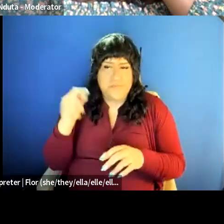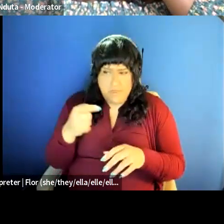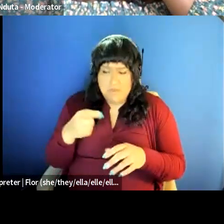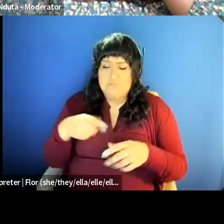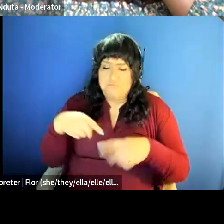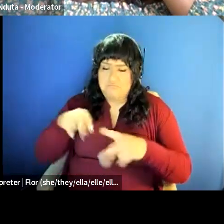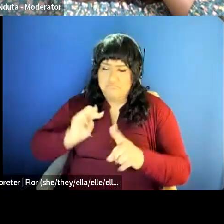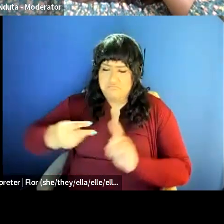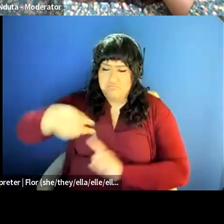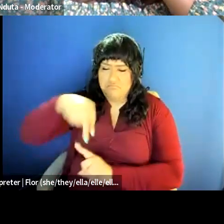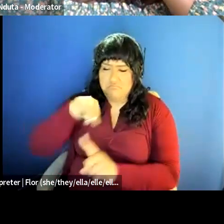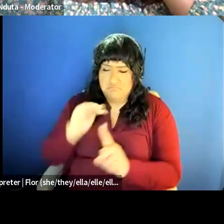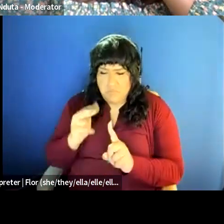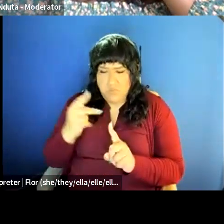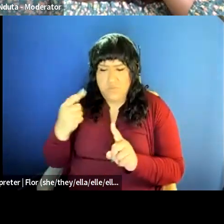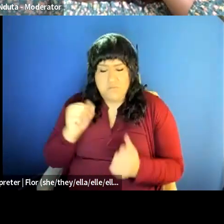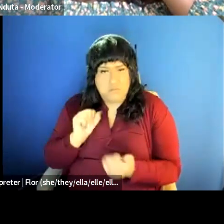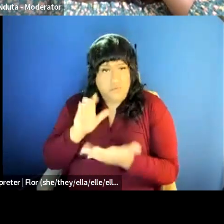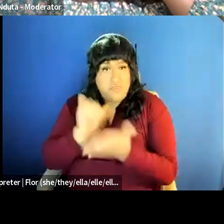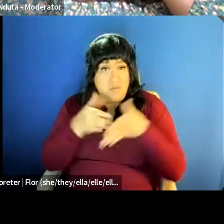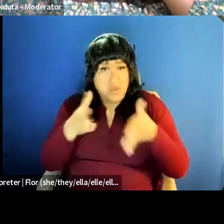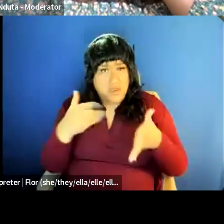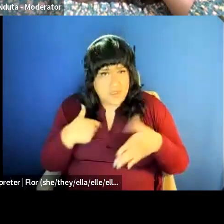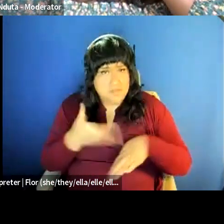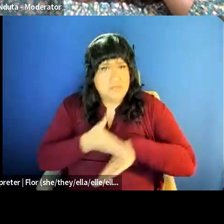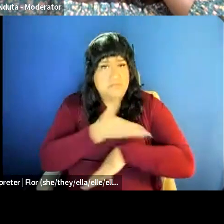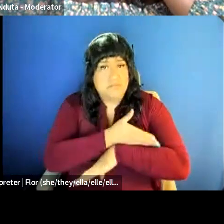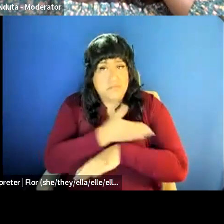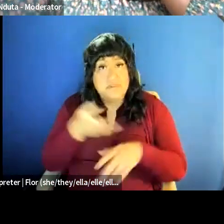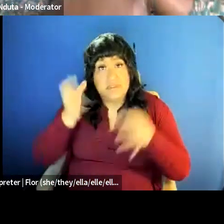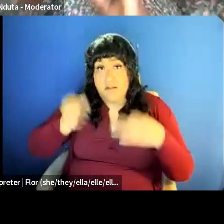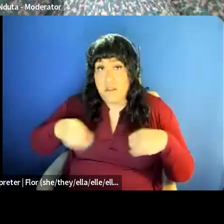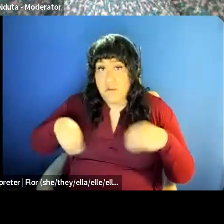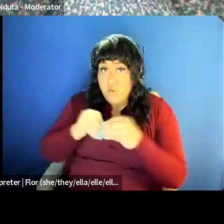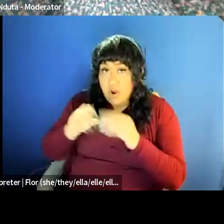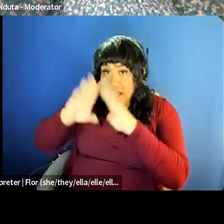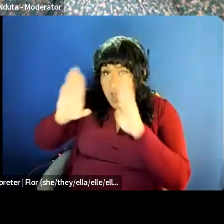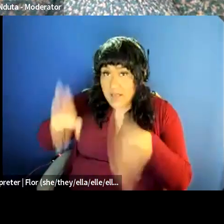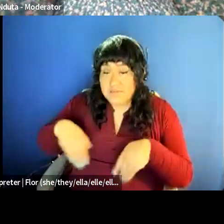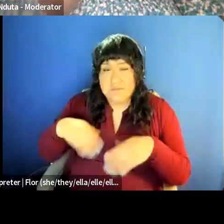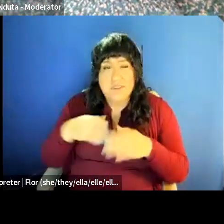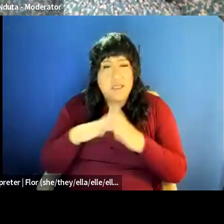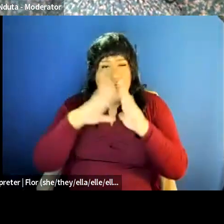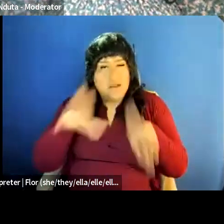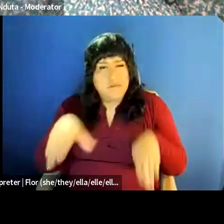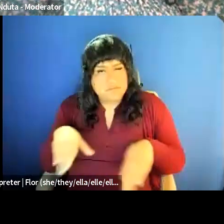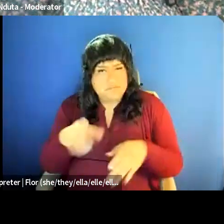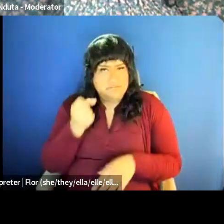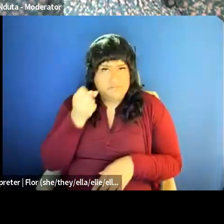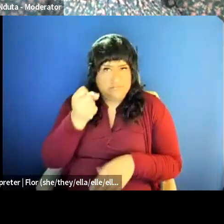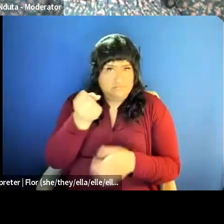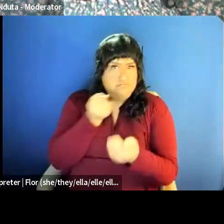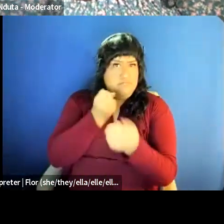can do and do much better. And definitely more housing and housing first type approaches. So supportive